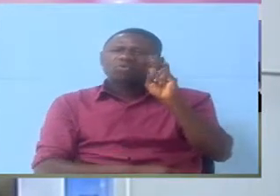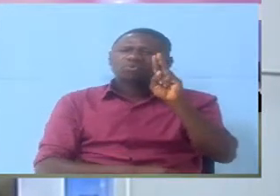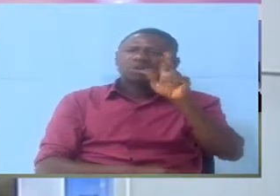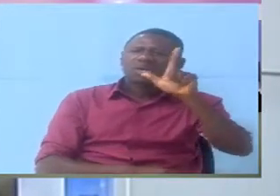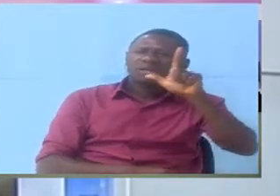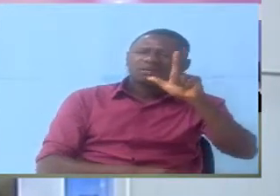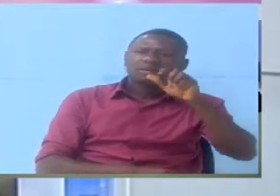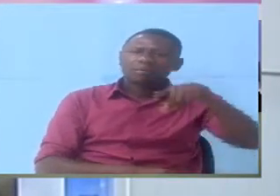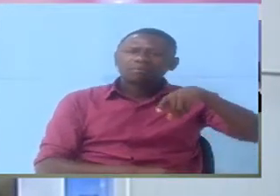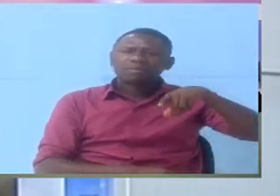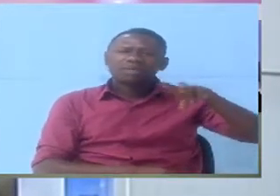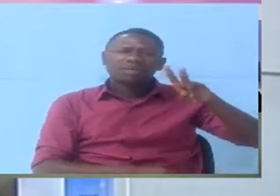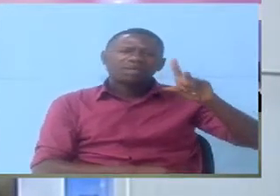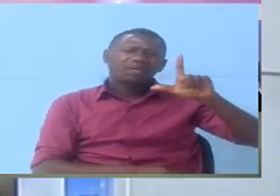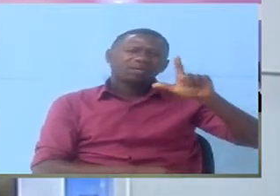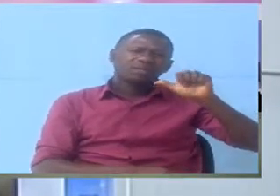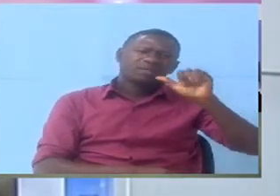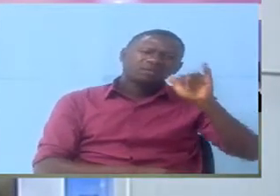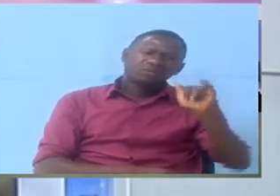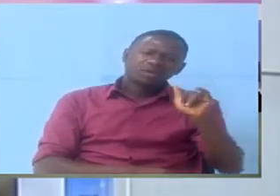mutilimbalialti. The killings were illegal.